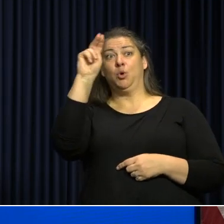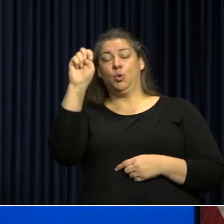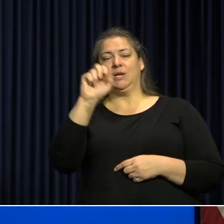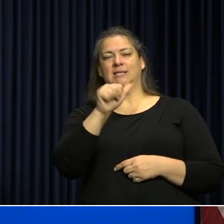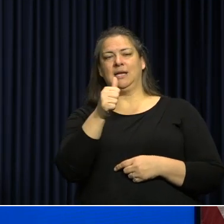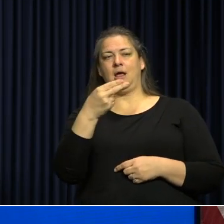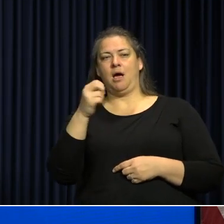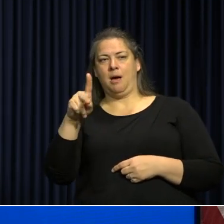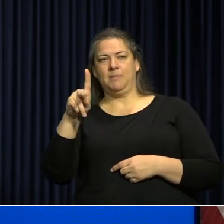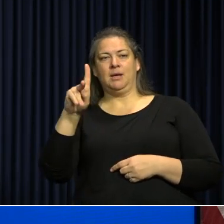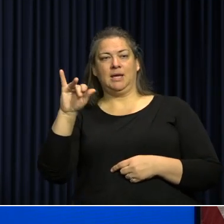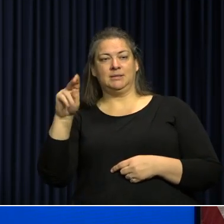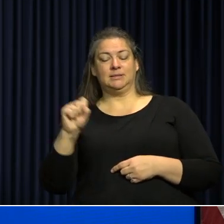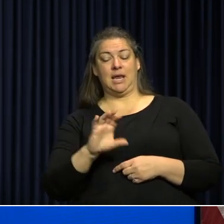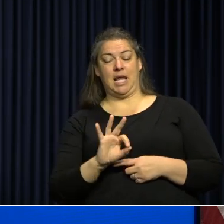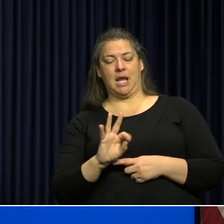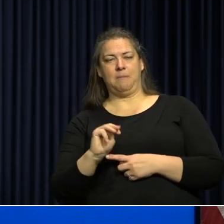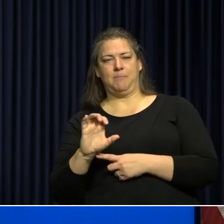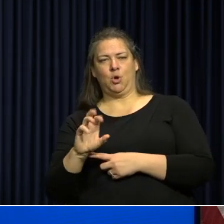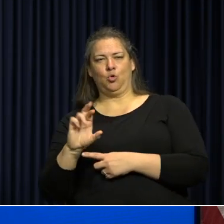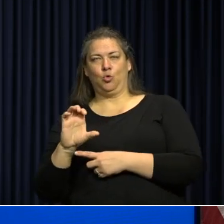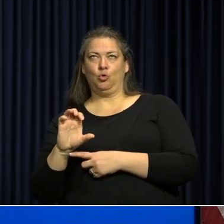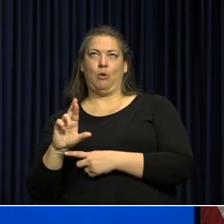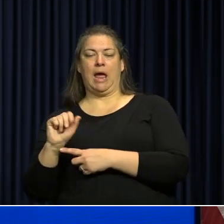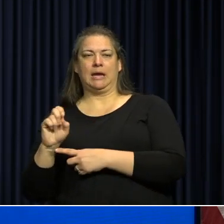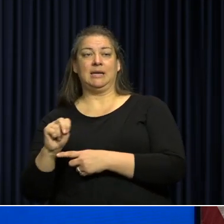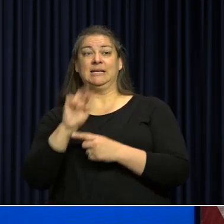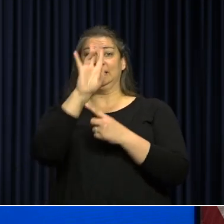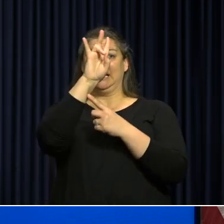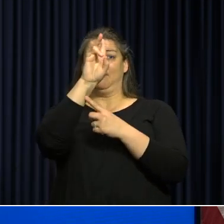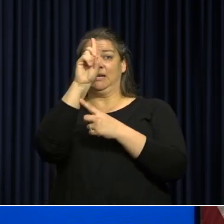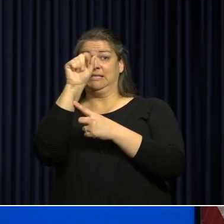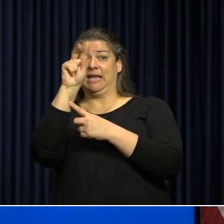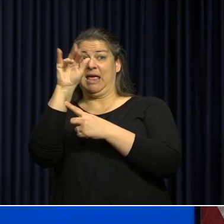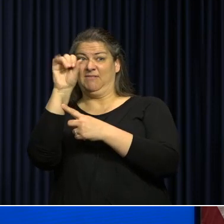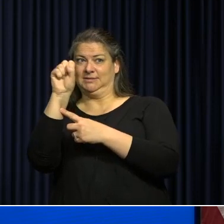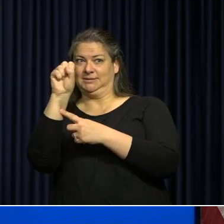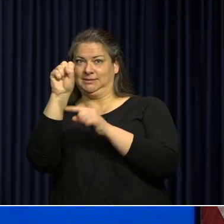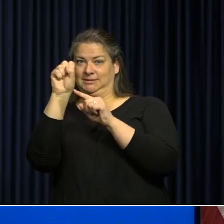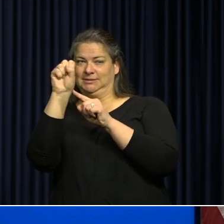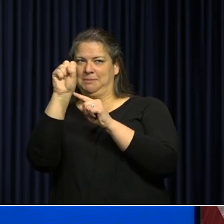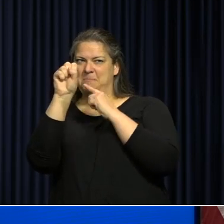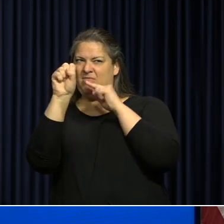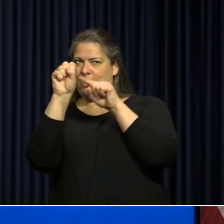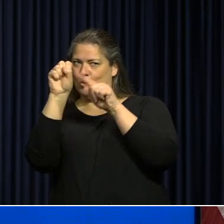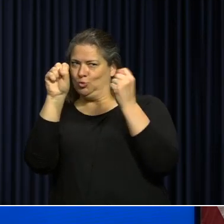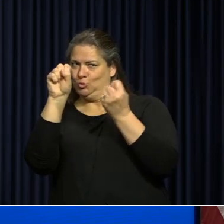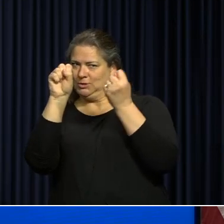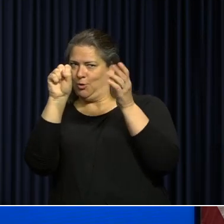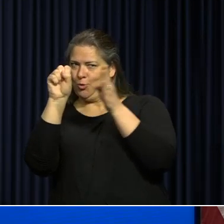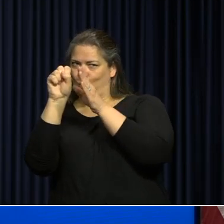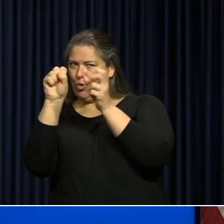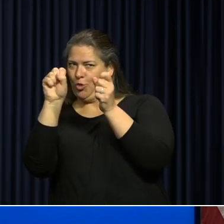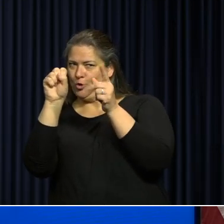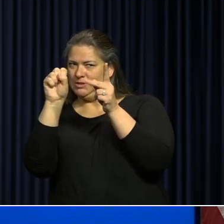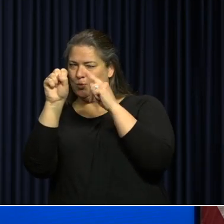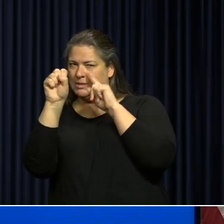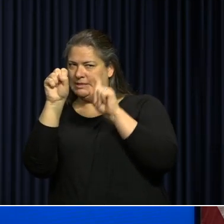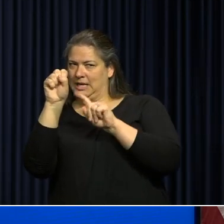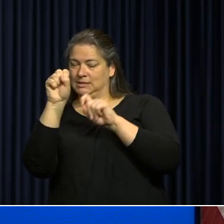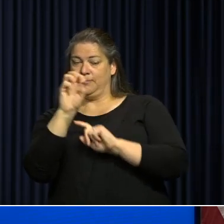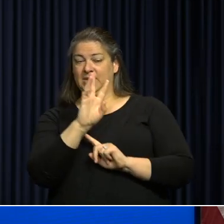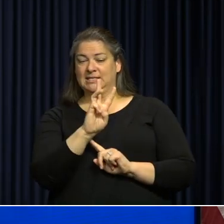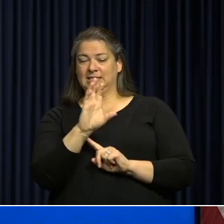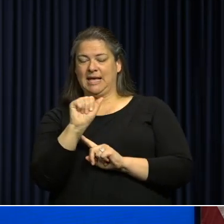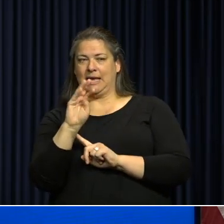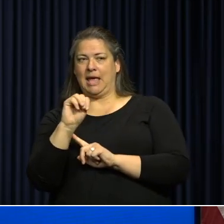in Hopkins, 9 in McCracken, 7 in Davis. We're going to be there on Tuesday through Thursday testing. 6